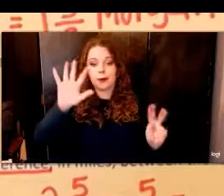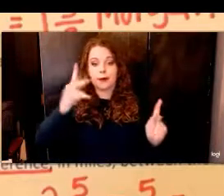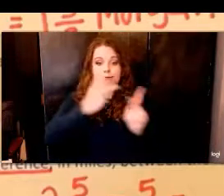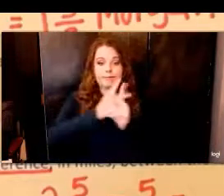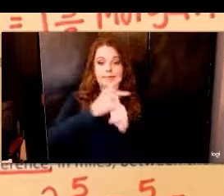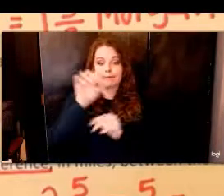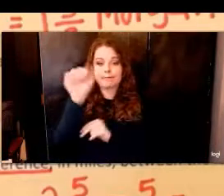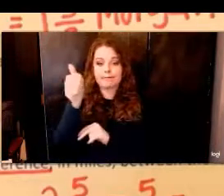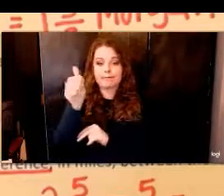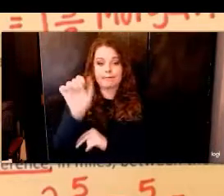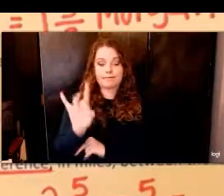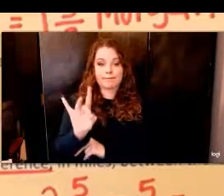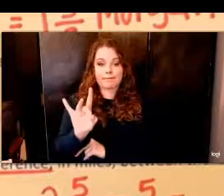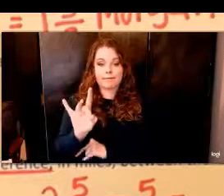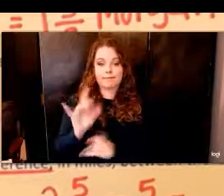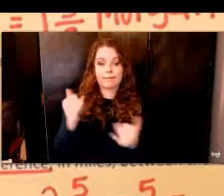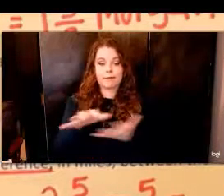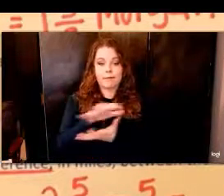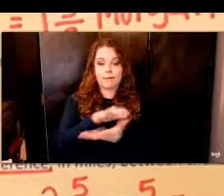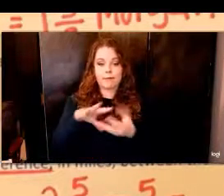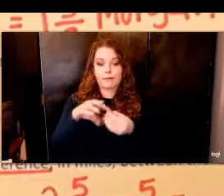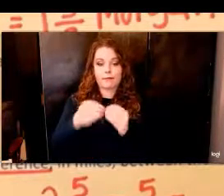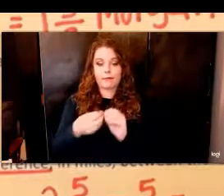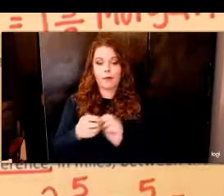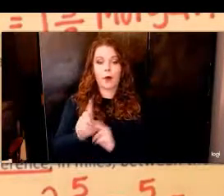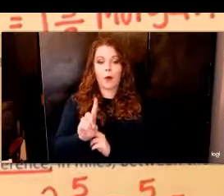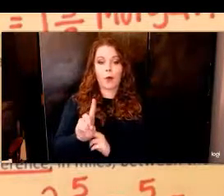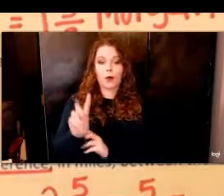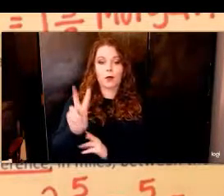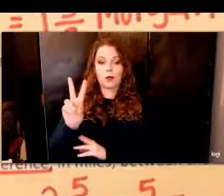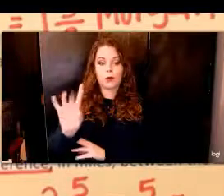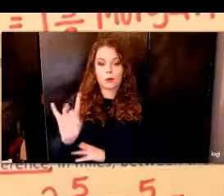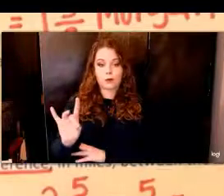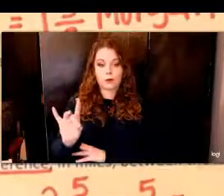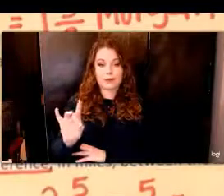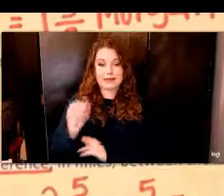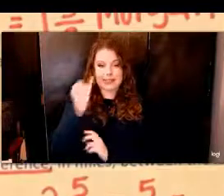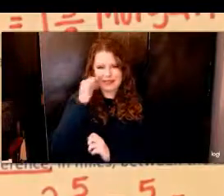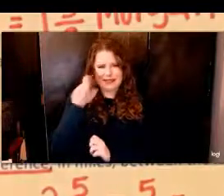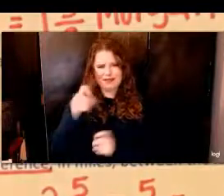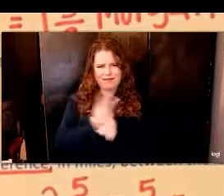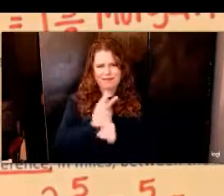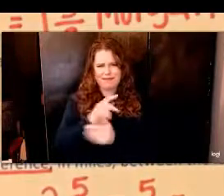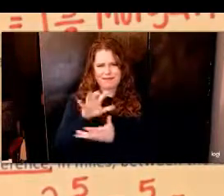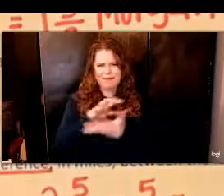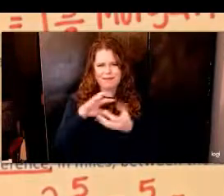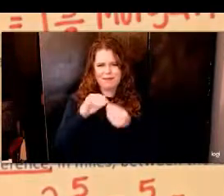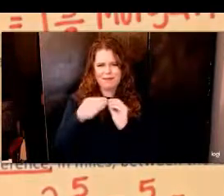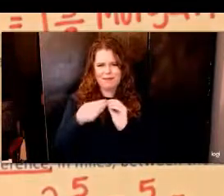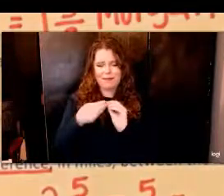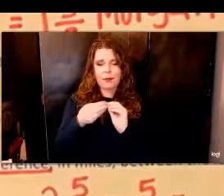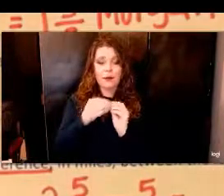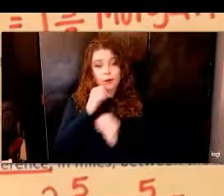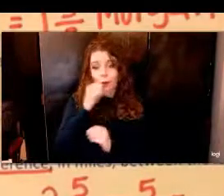for a mixed number of 1 and 2/8. And if you need help with your mixed numbers, let me move this to the side here.